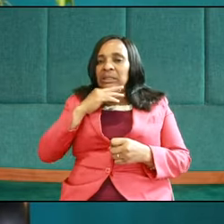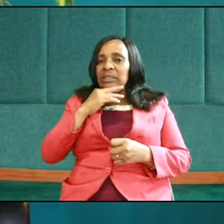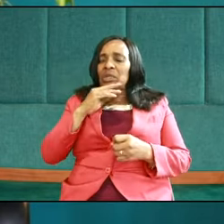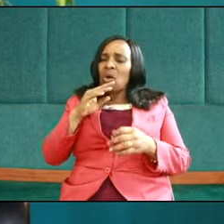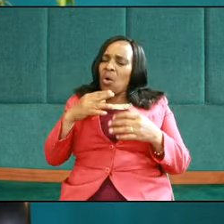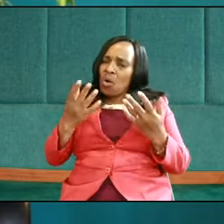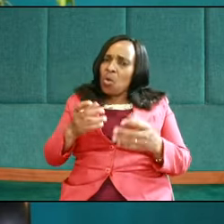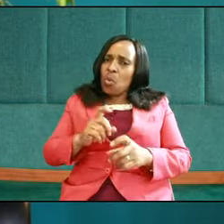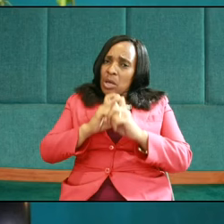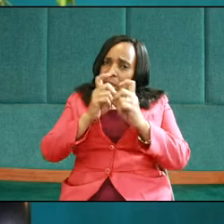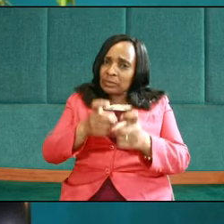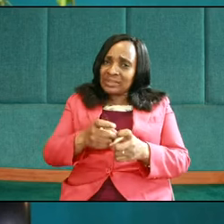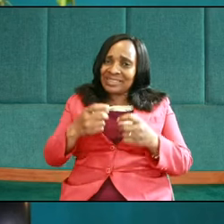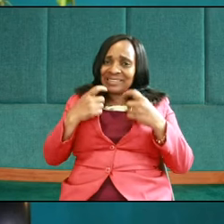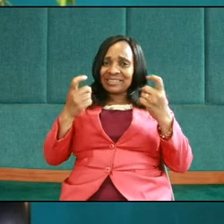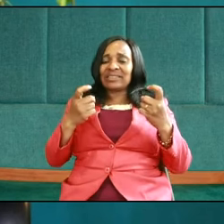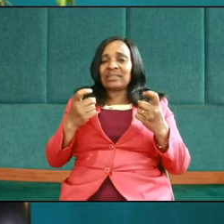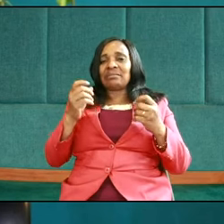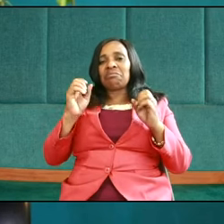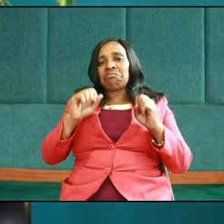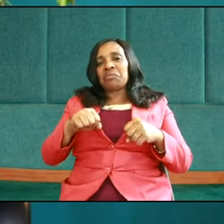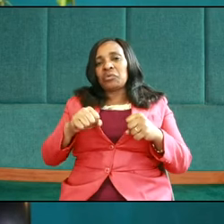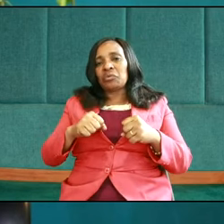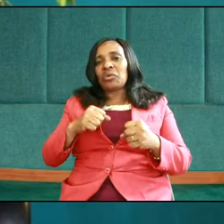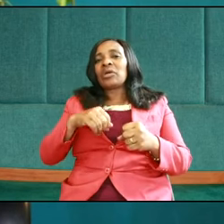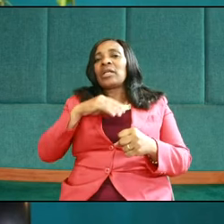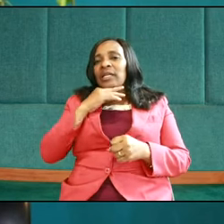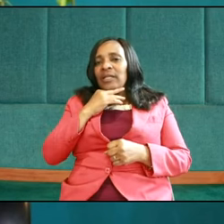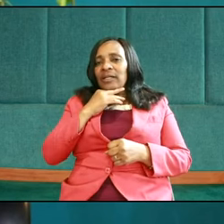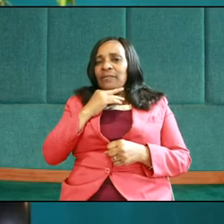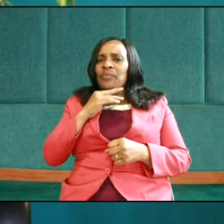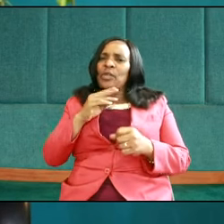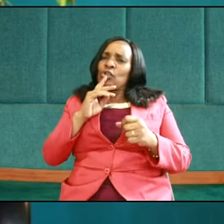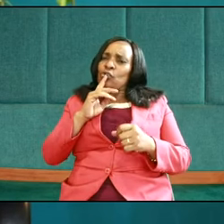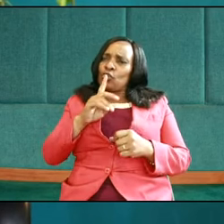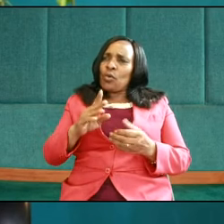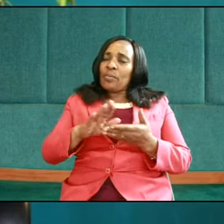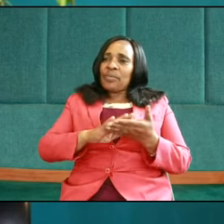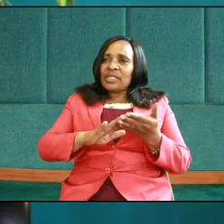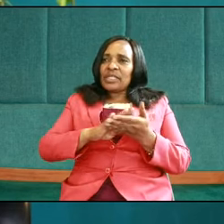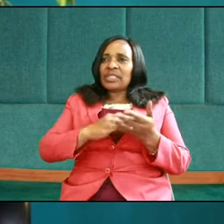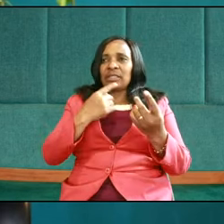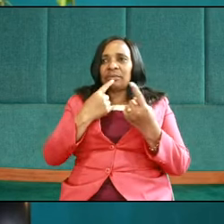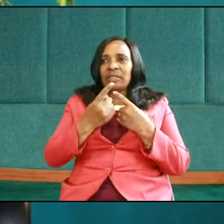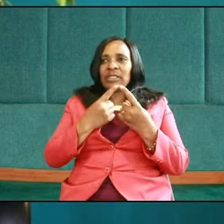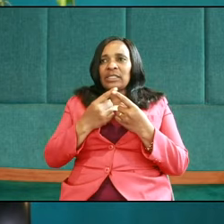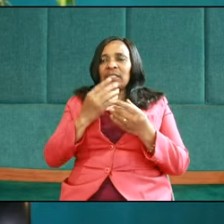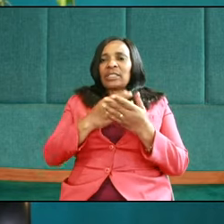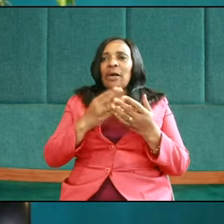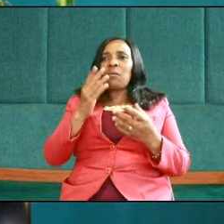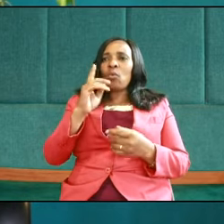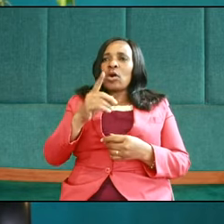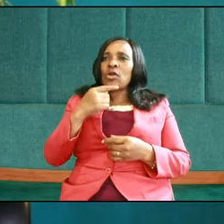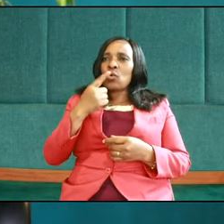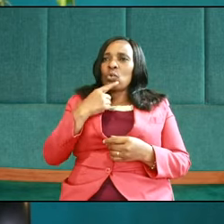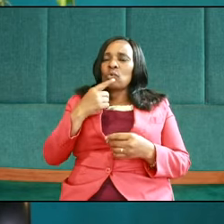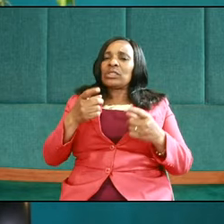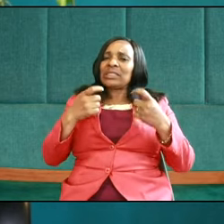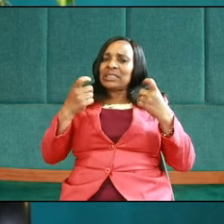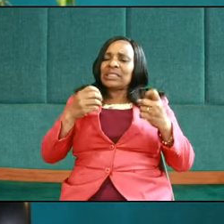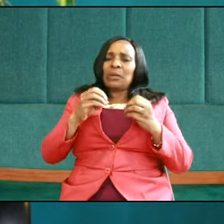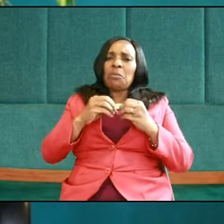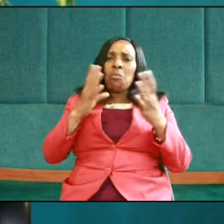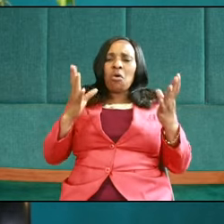reward of sinfulness is death, in a sense. So basically speaking, somebody who sins more